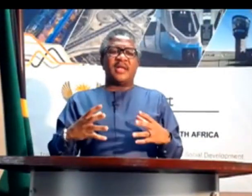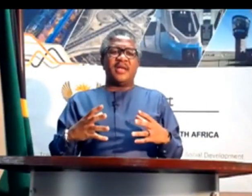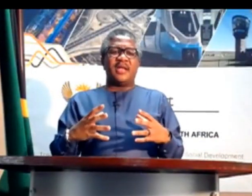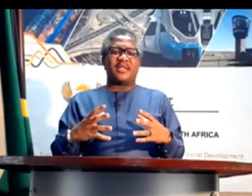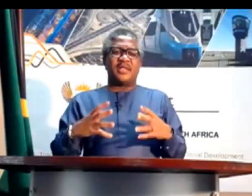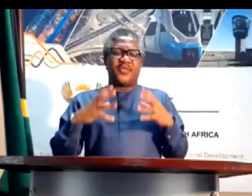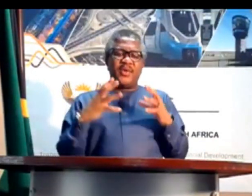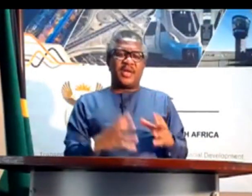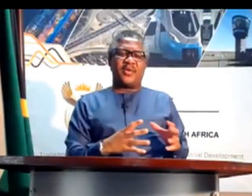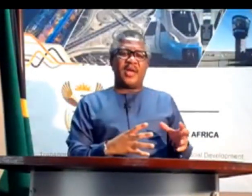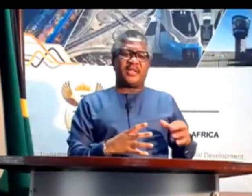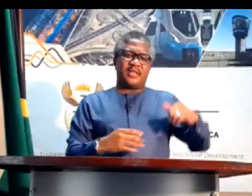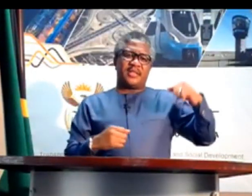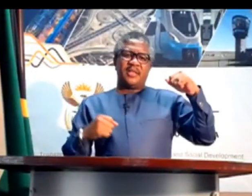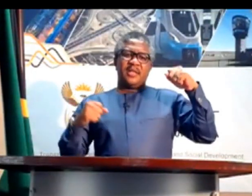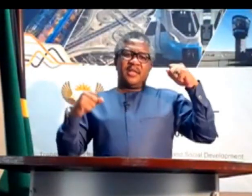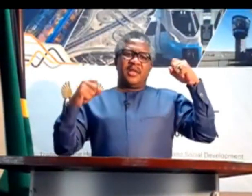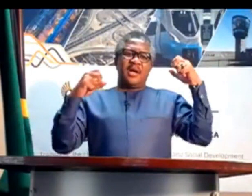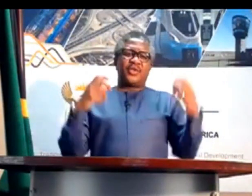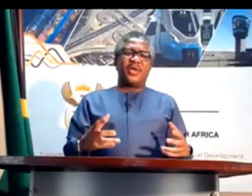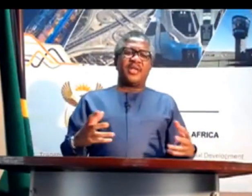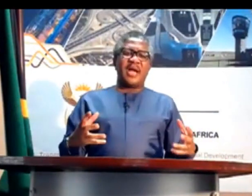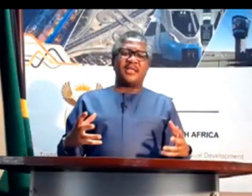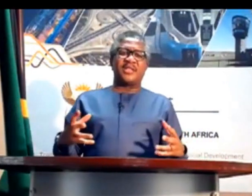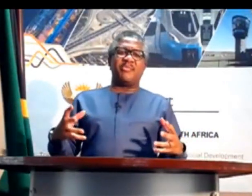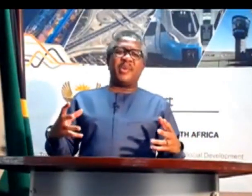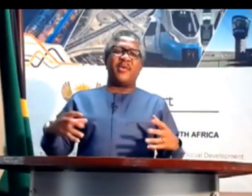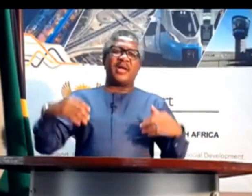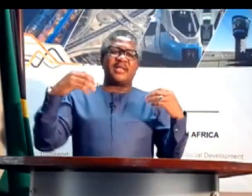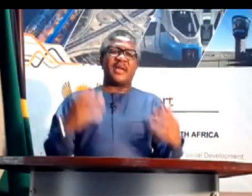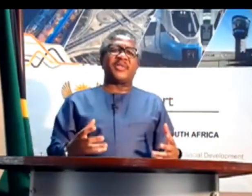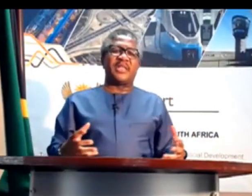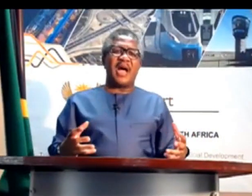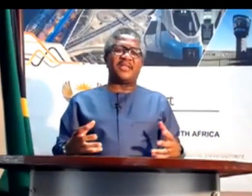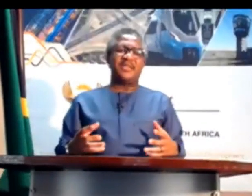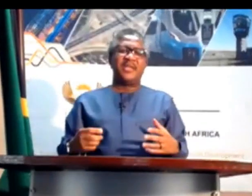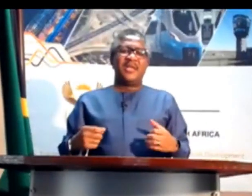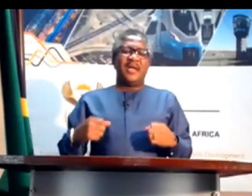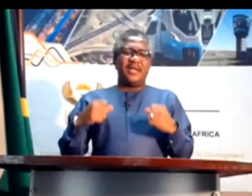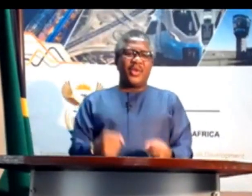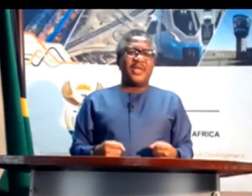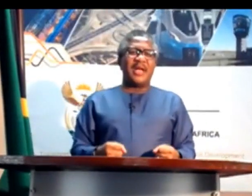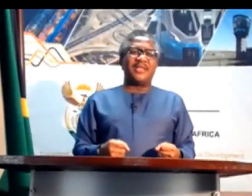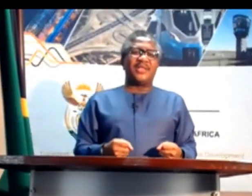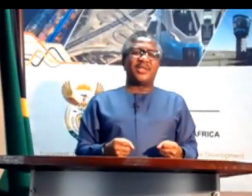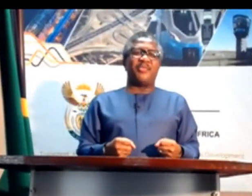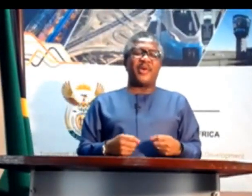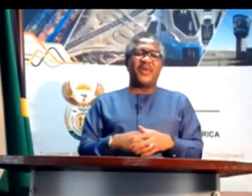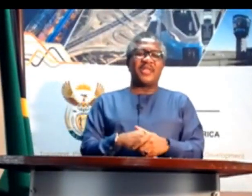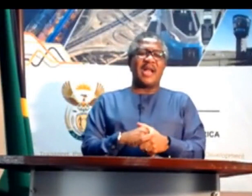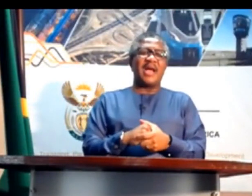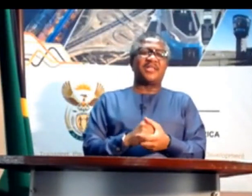ensuring that the industry is fully regulated, ensuring that it is empowered and subsidized, ensuring that it